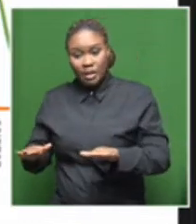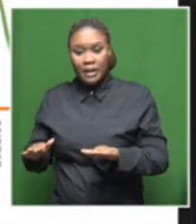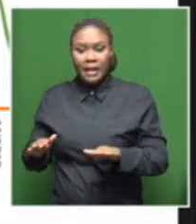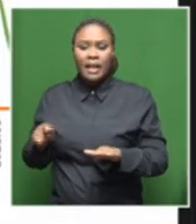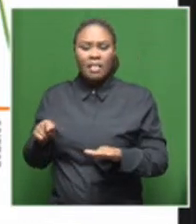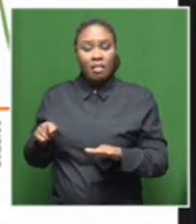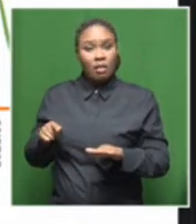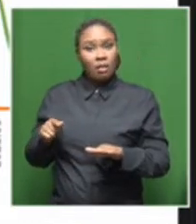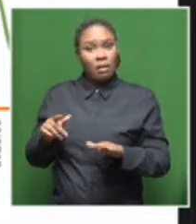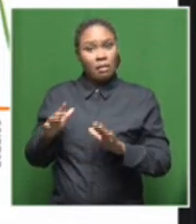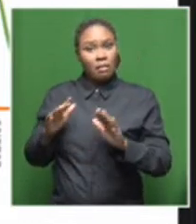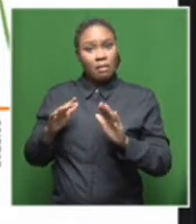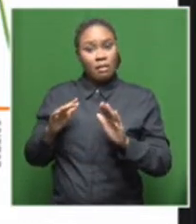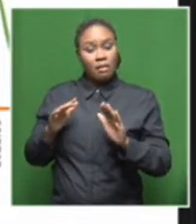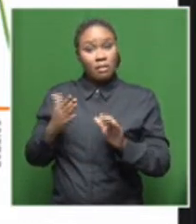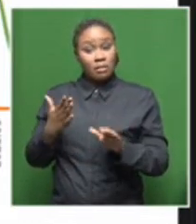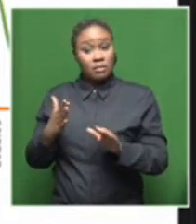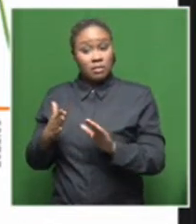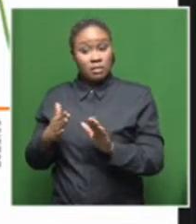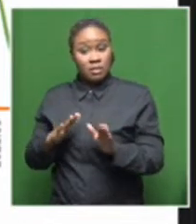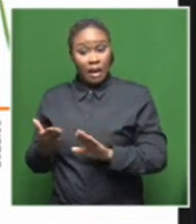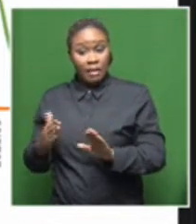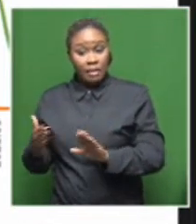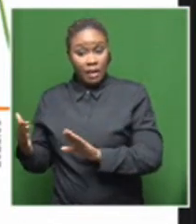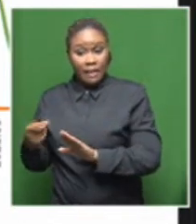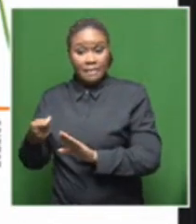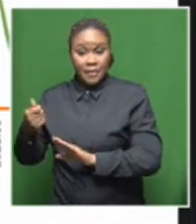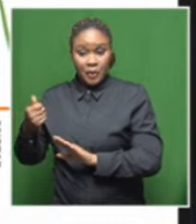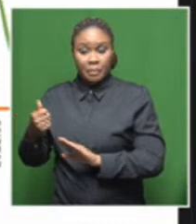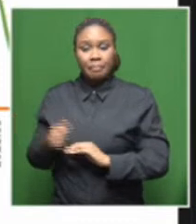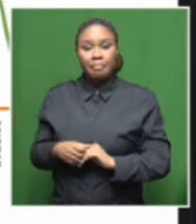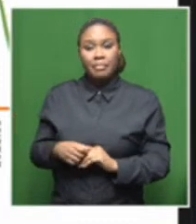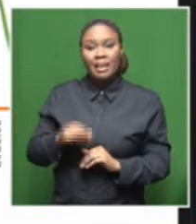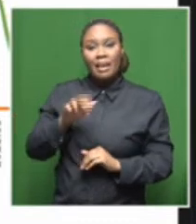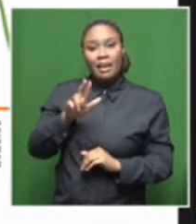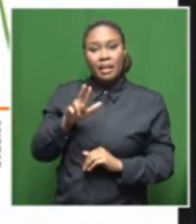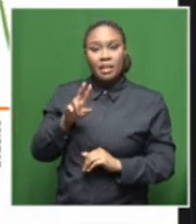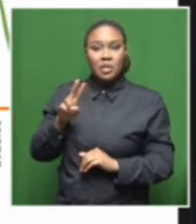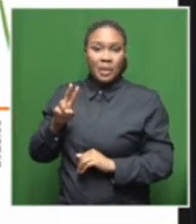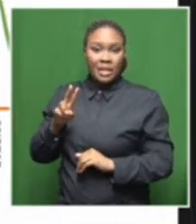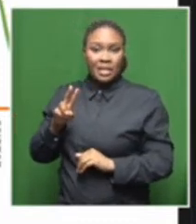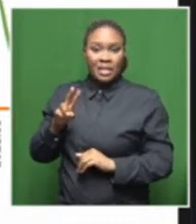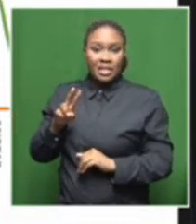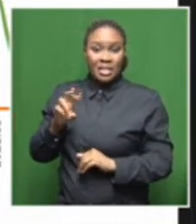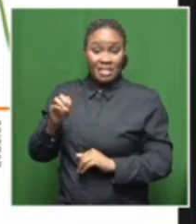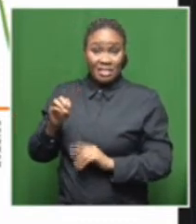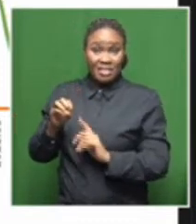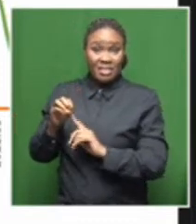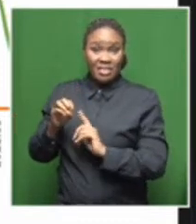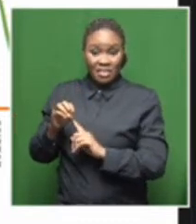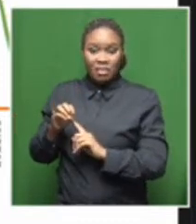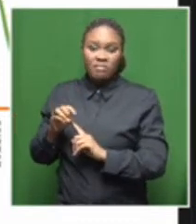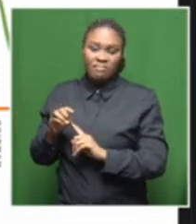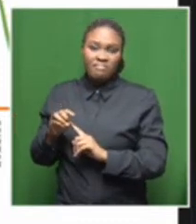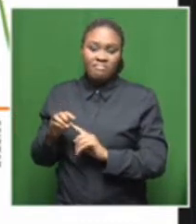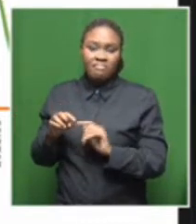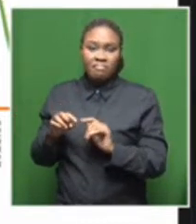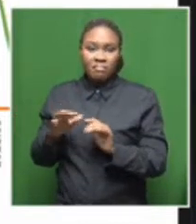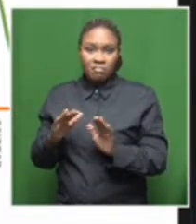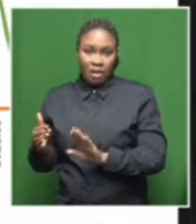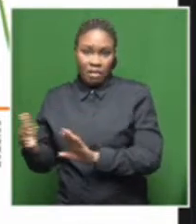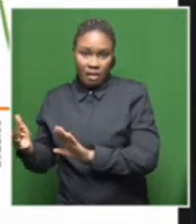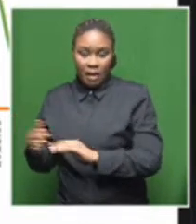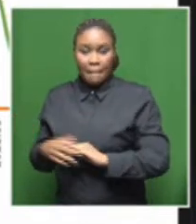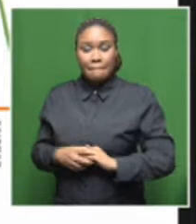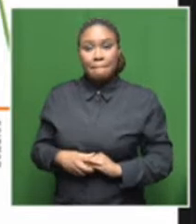of deaths, only 0.8%. So only 827 deaths have been reported in children under 20 of all deaths, which is